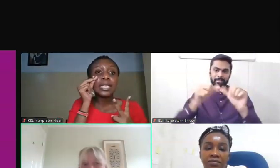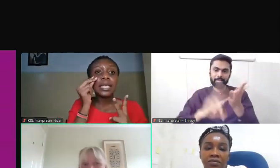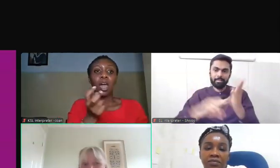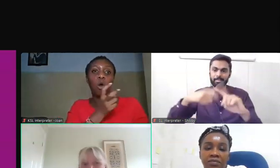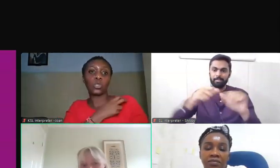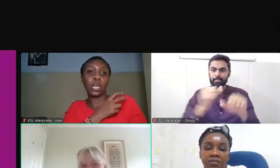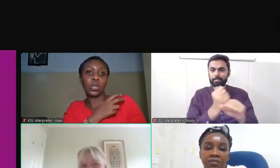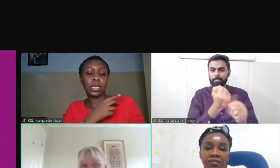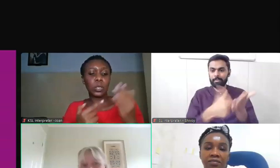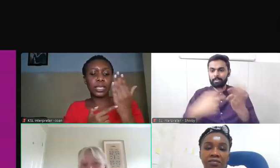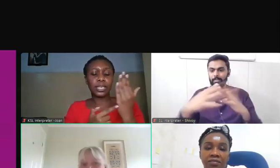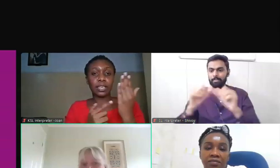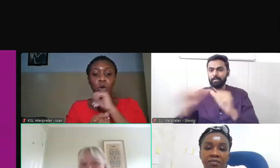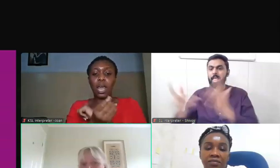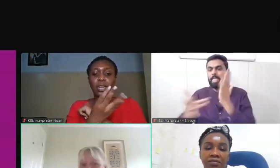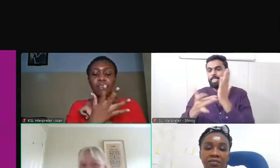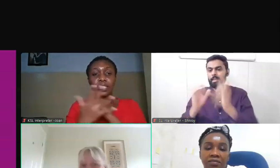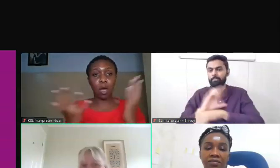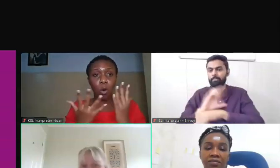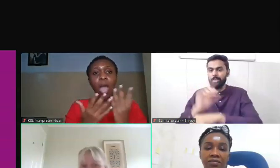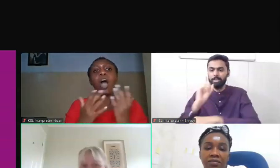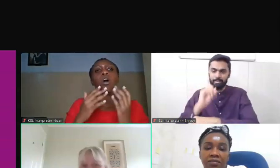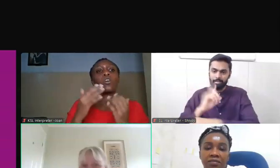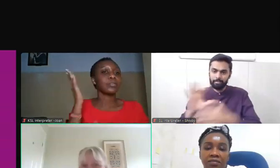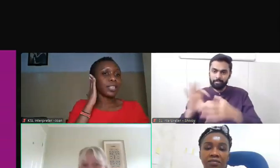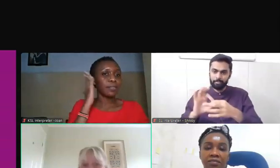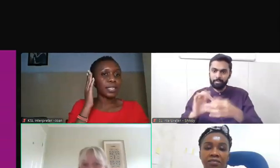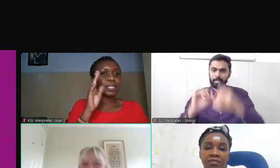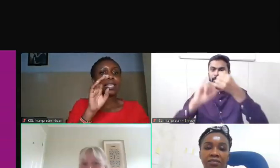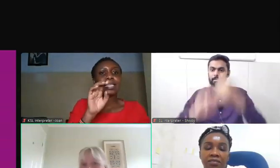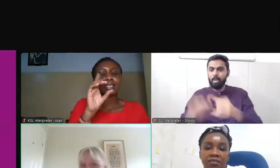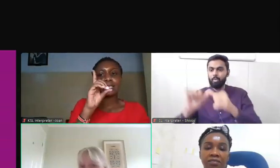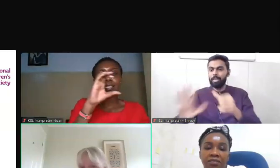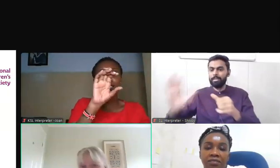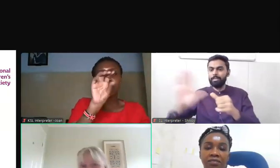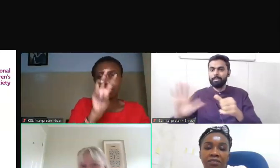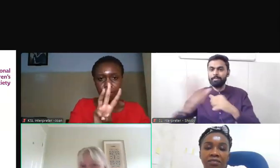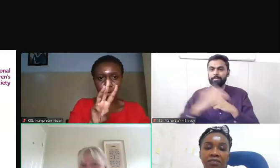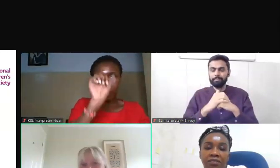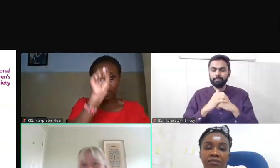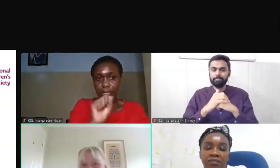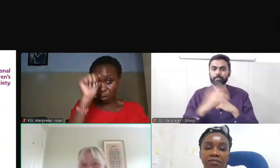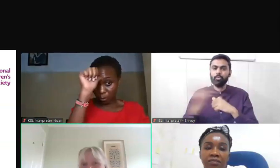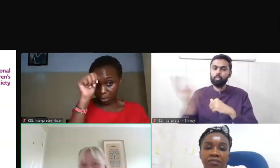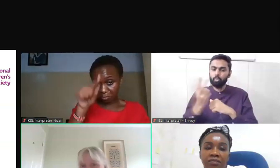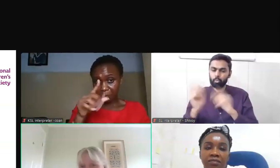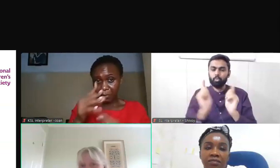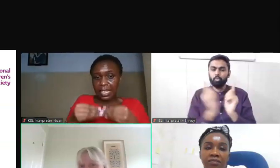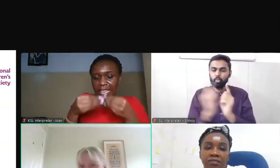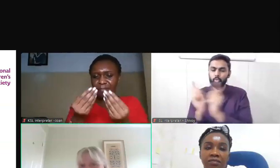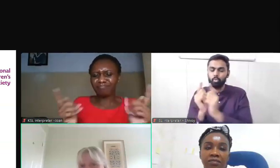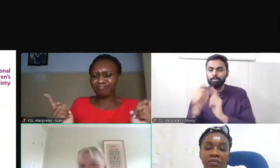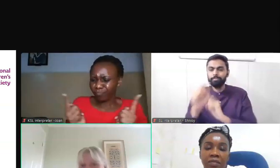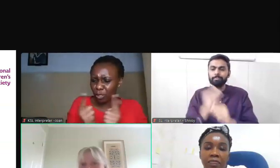technical advisor on deafness for DCW in South Asia. They will both give a brief overview of the work